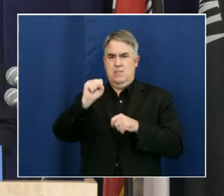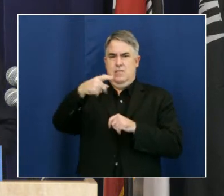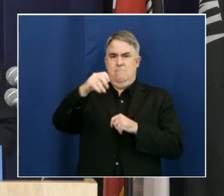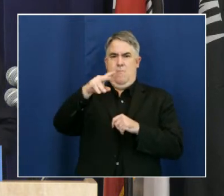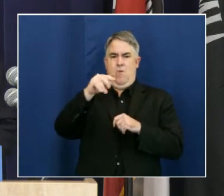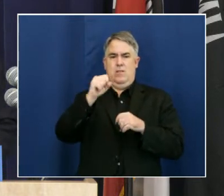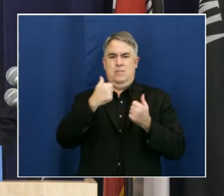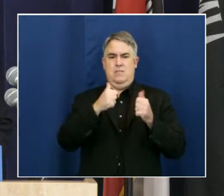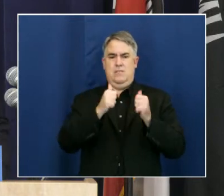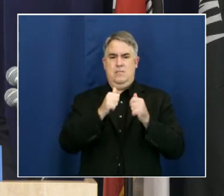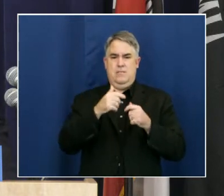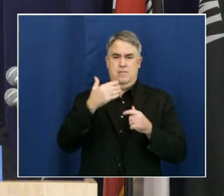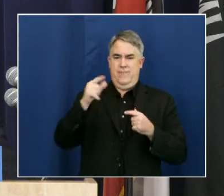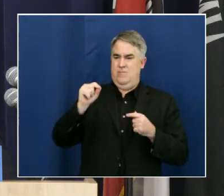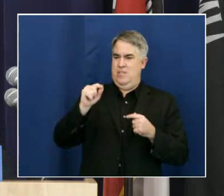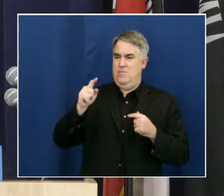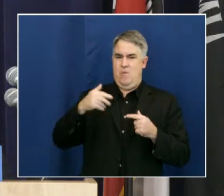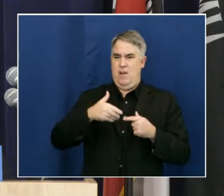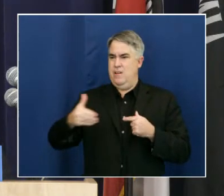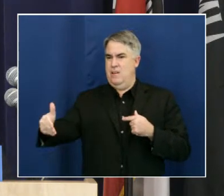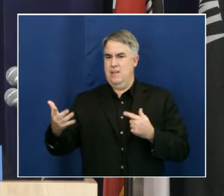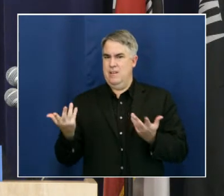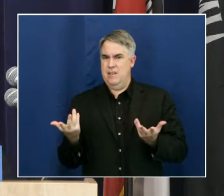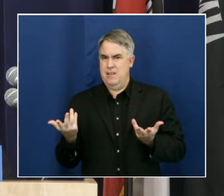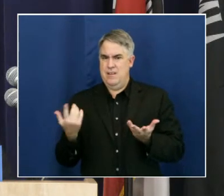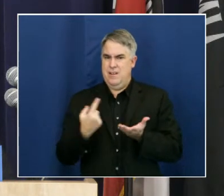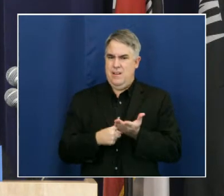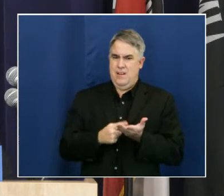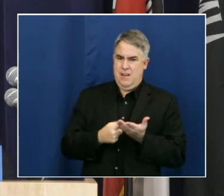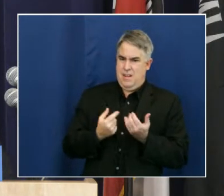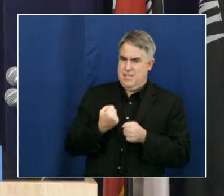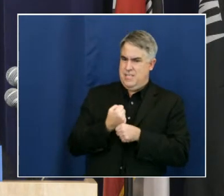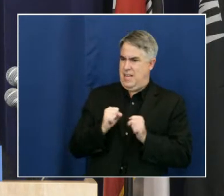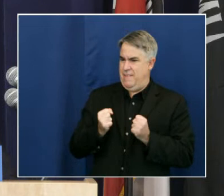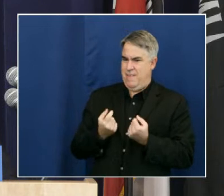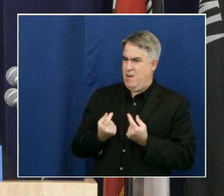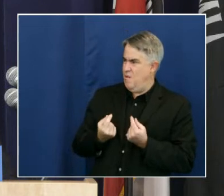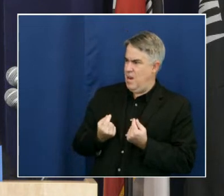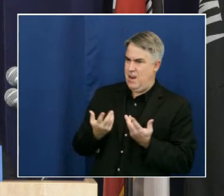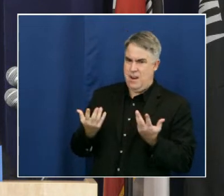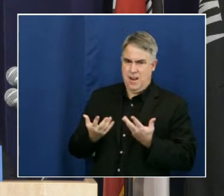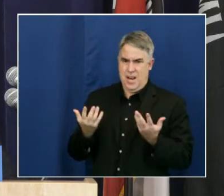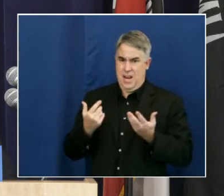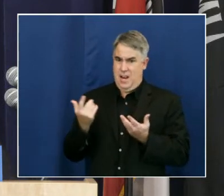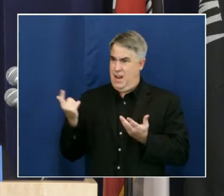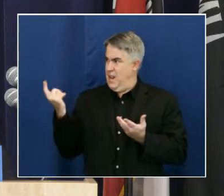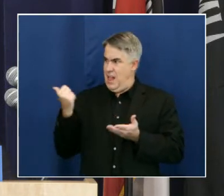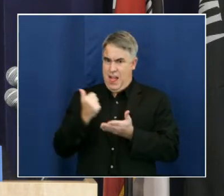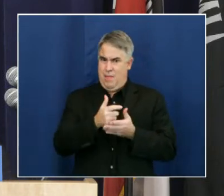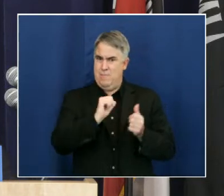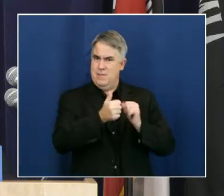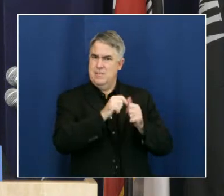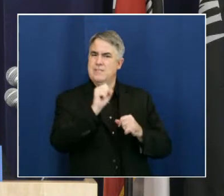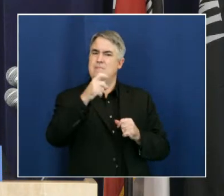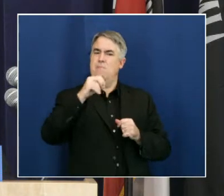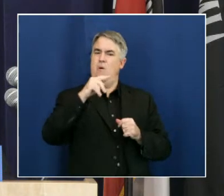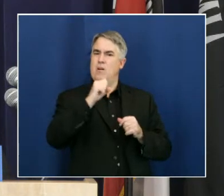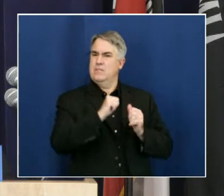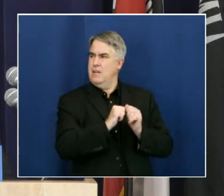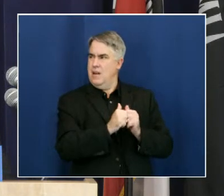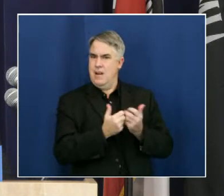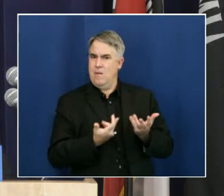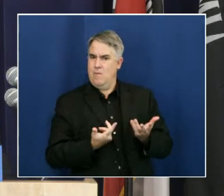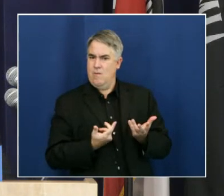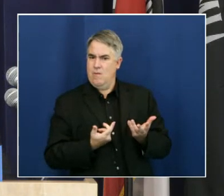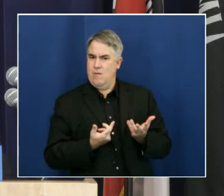have an audience with you about their data, their safety protocol plans, and what you can do to help. I mean, literally, I can't go an hour on Twitter without seeing